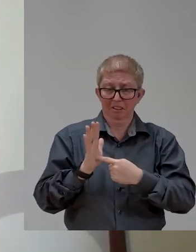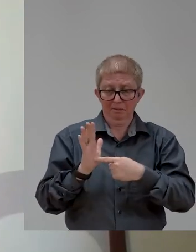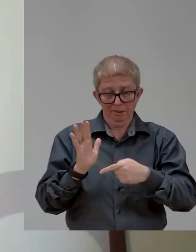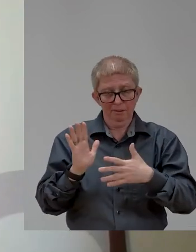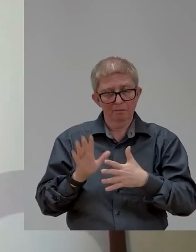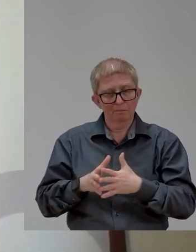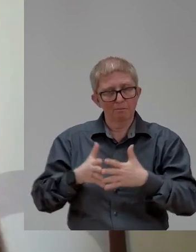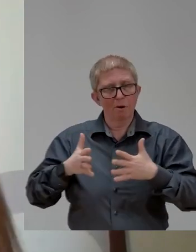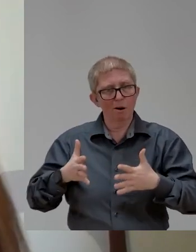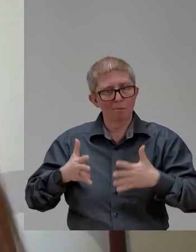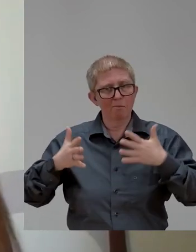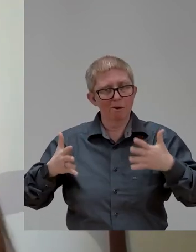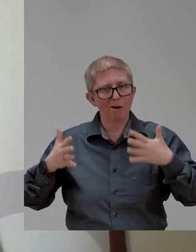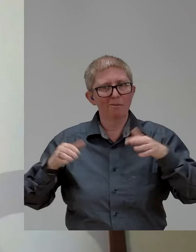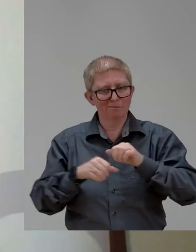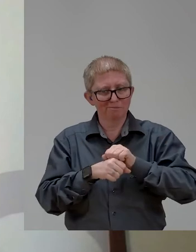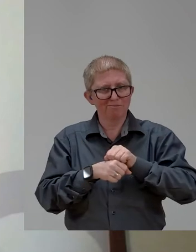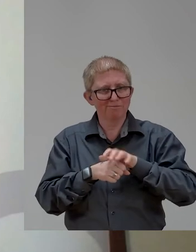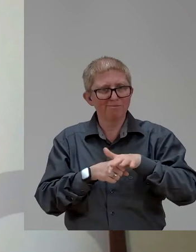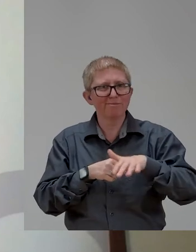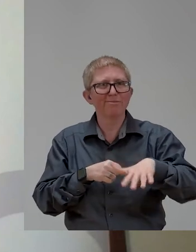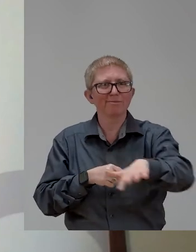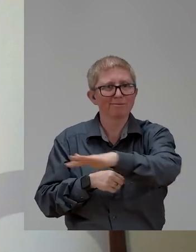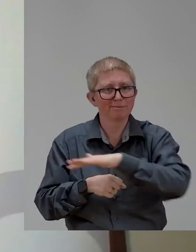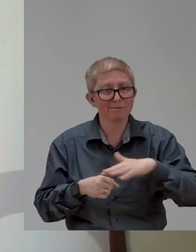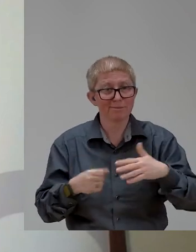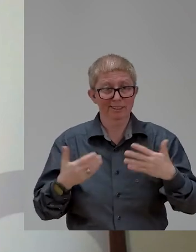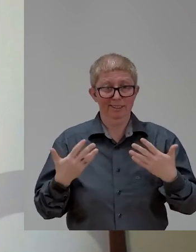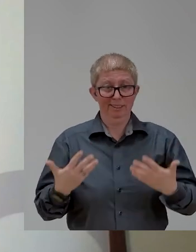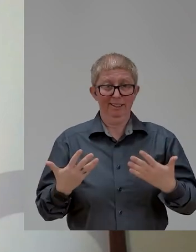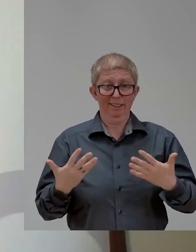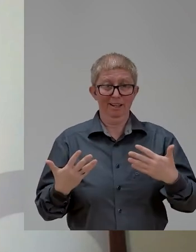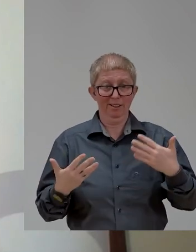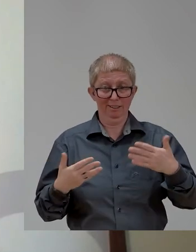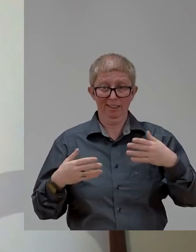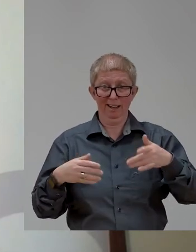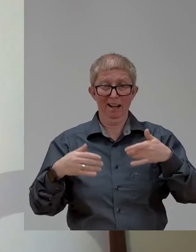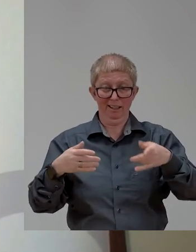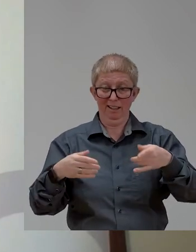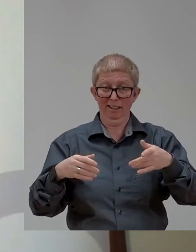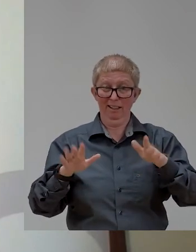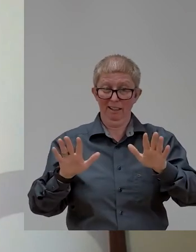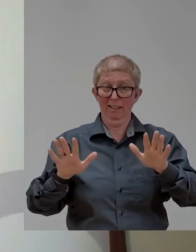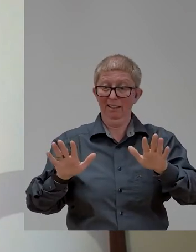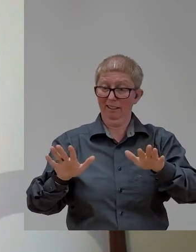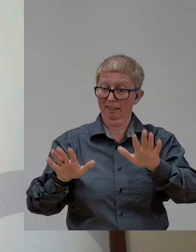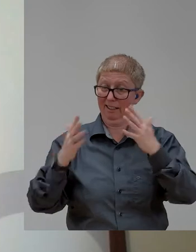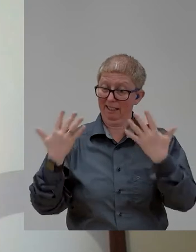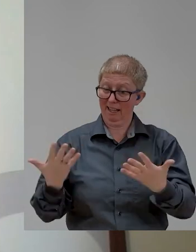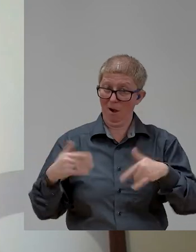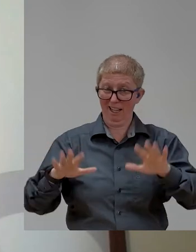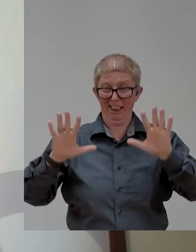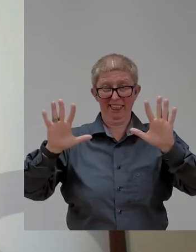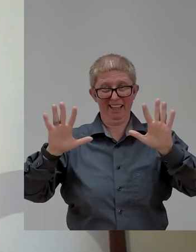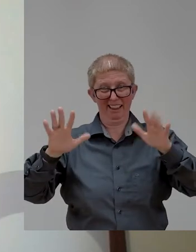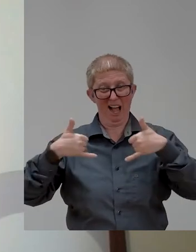significantly. This year, 10 of the awardees come from Latin America, and some of the projects are very close to our